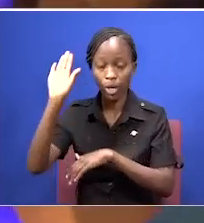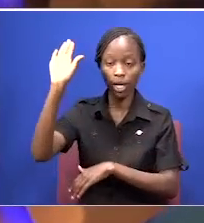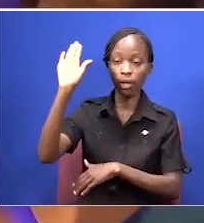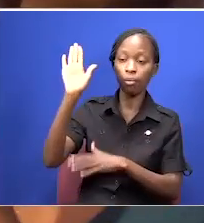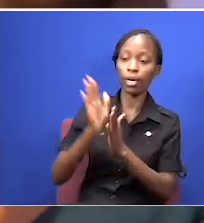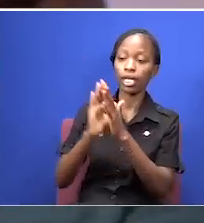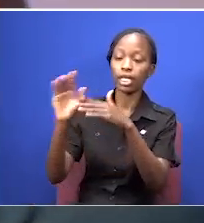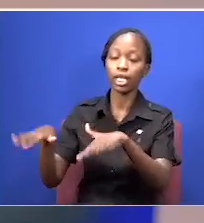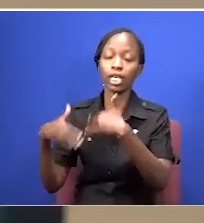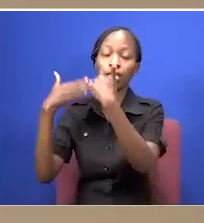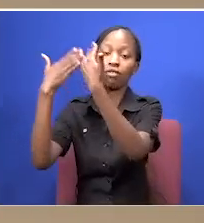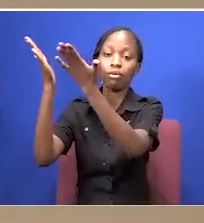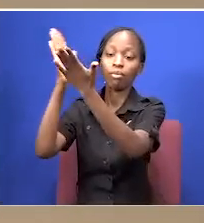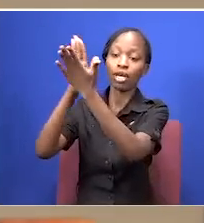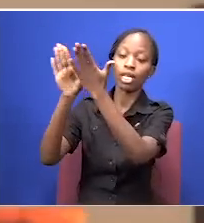hallelujah